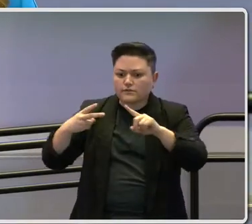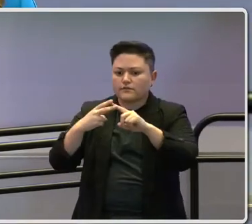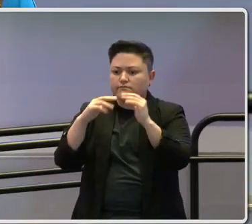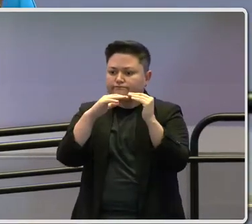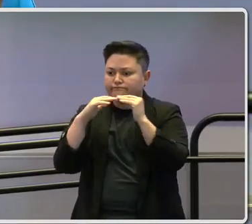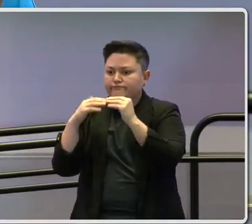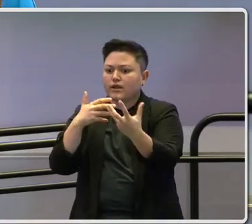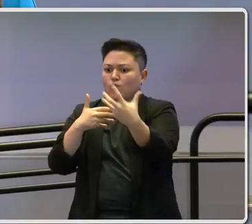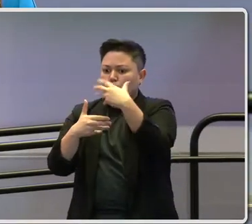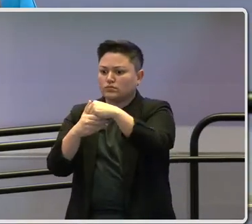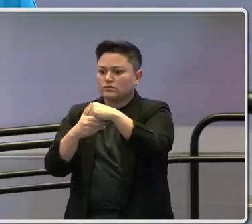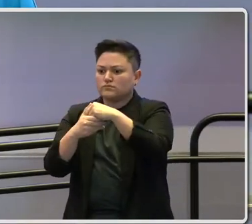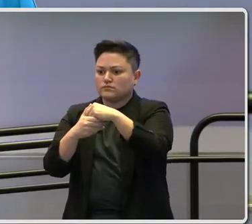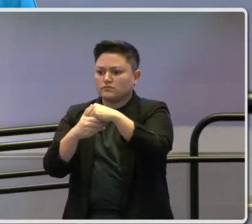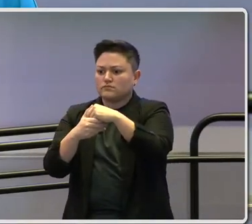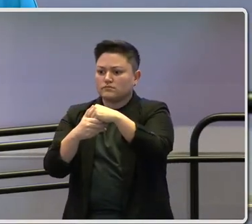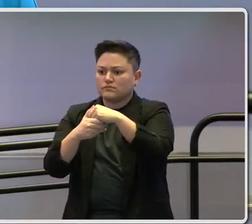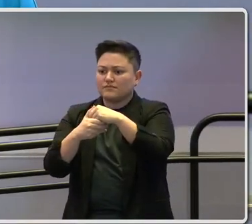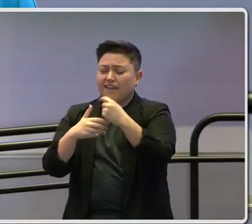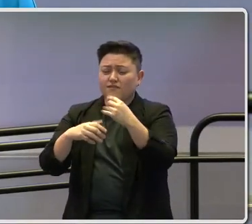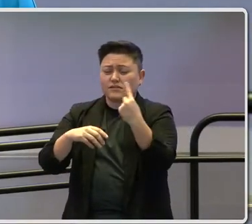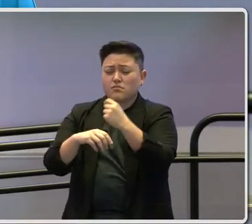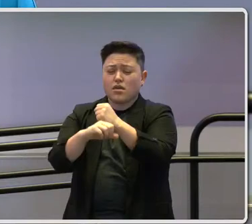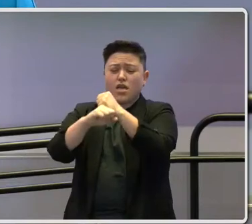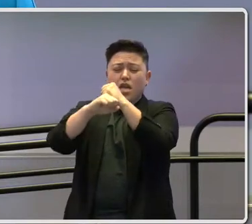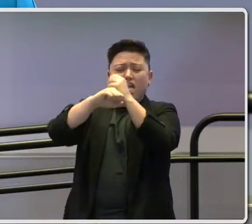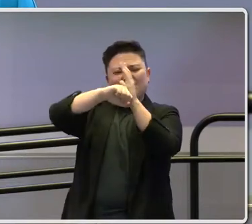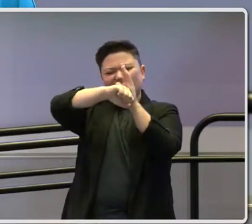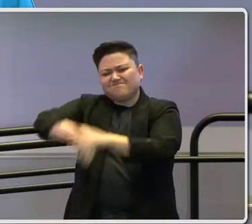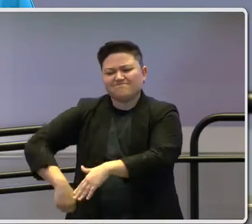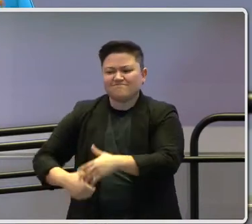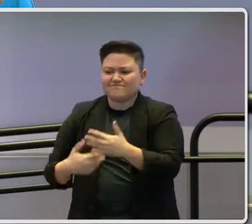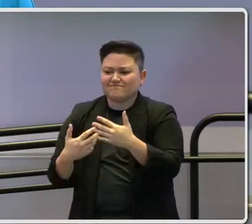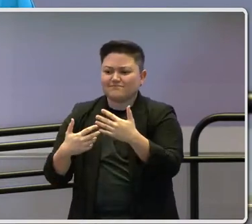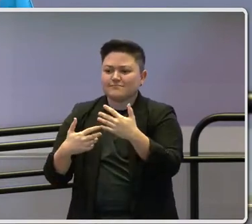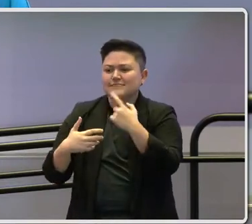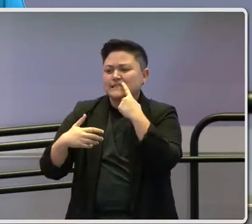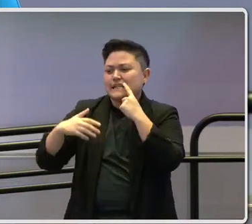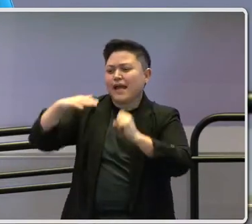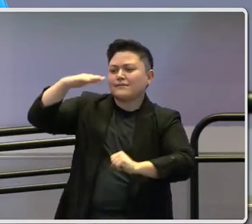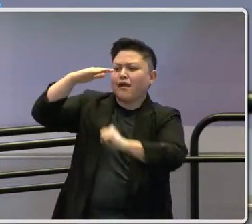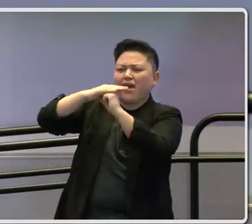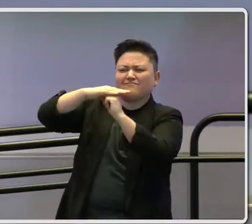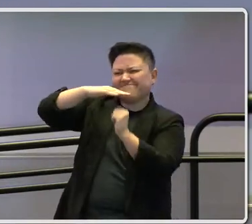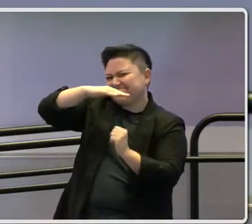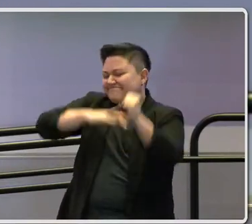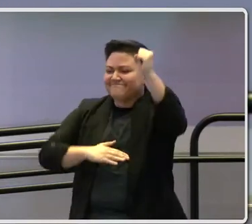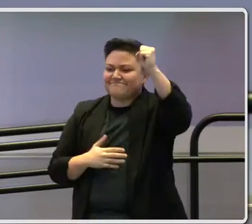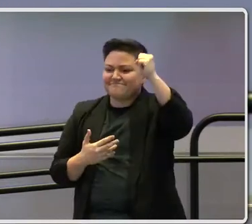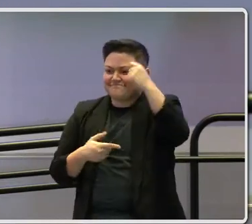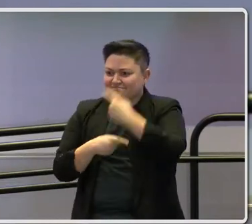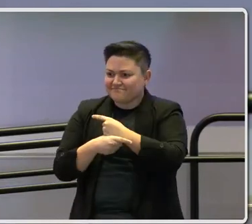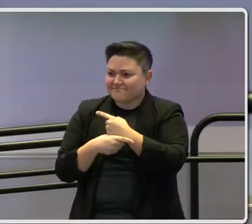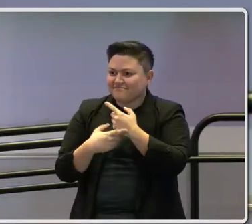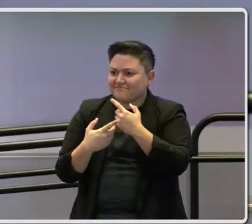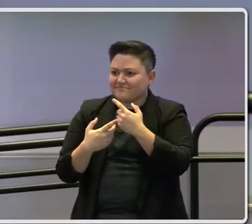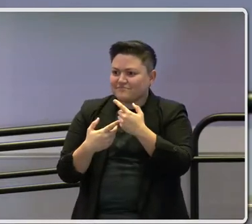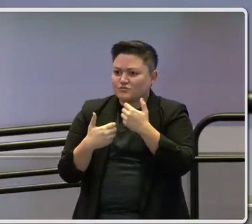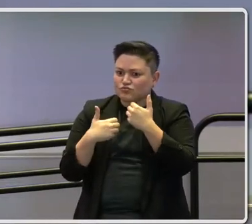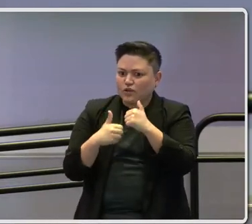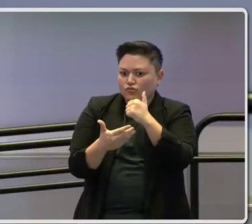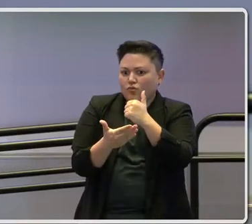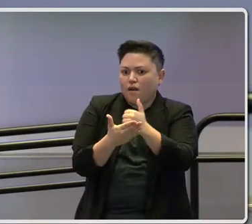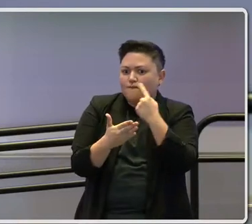inclusion, breaking barriers, breaking glass ceilings, and paving the way for future